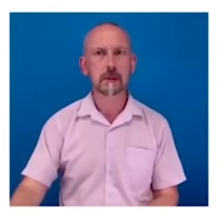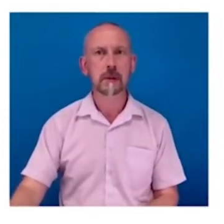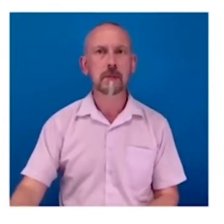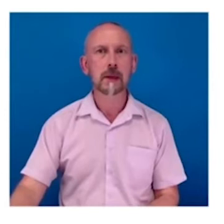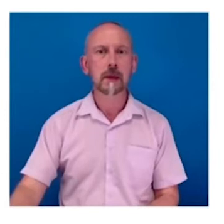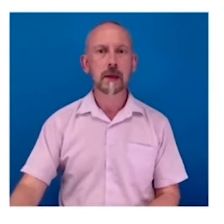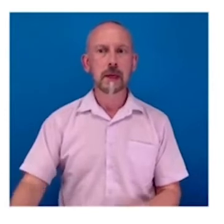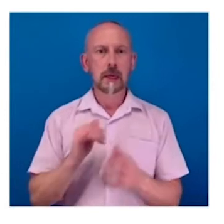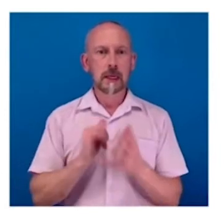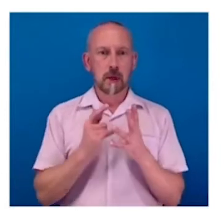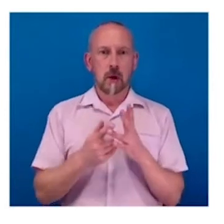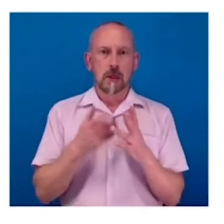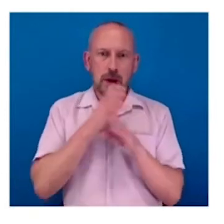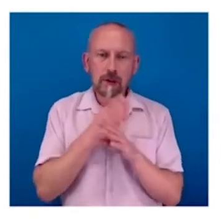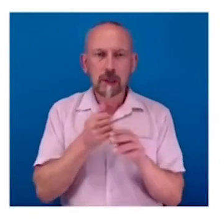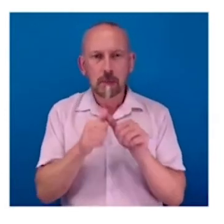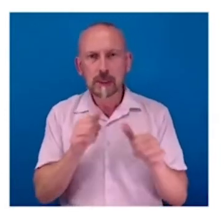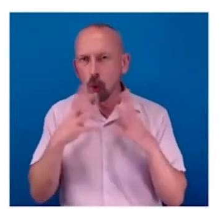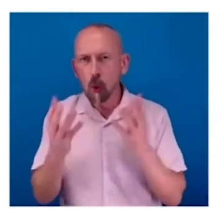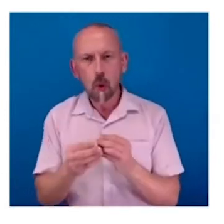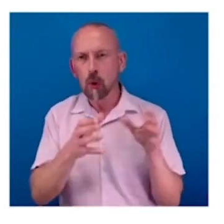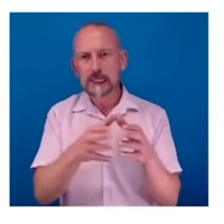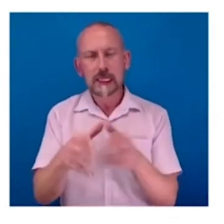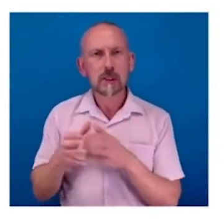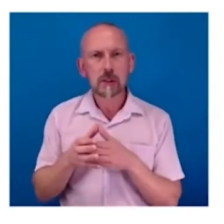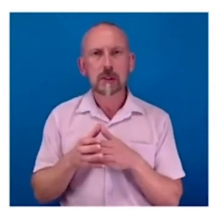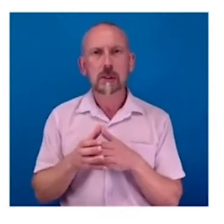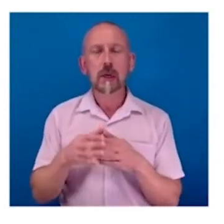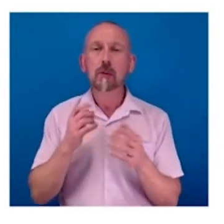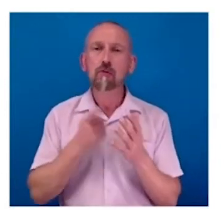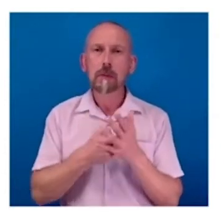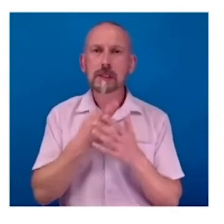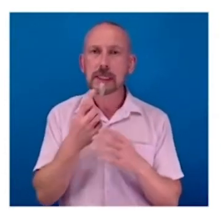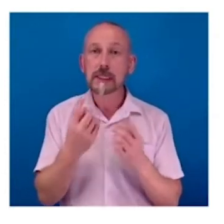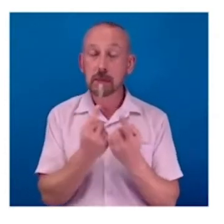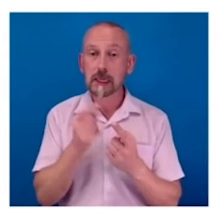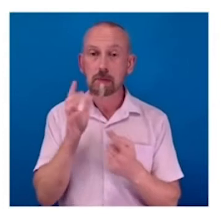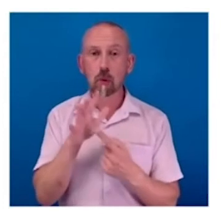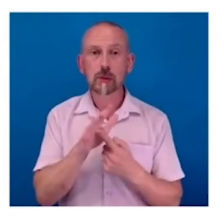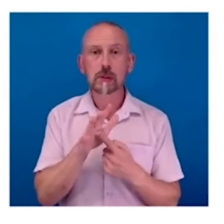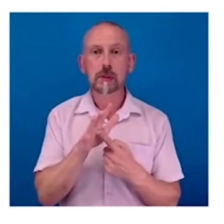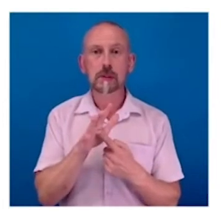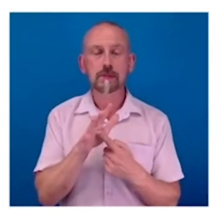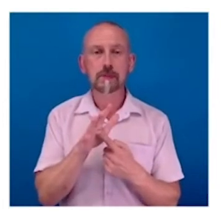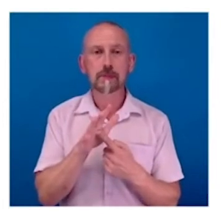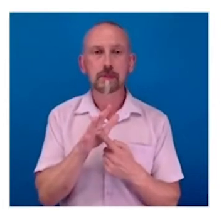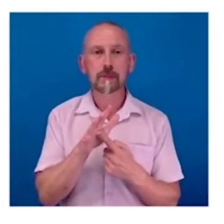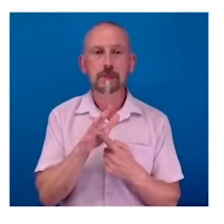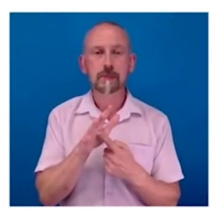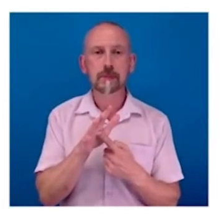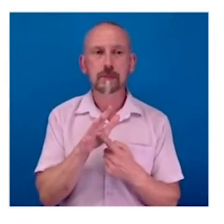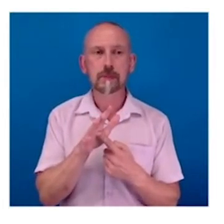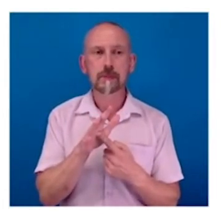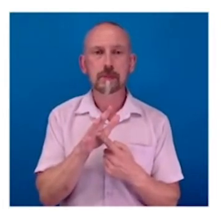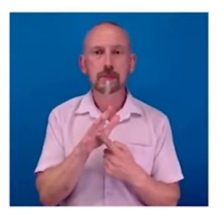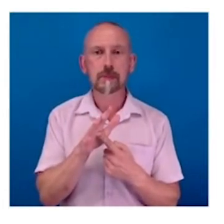and technology. But Robin said something important, that they have gaps. The technologies are far away